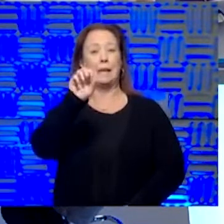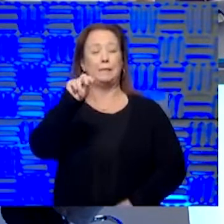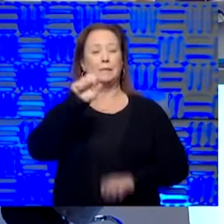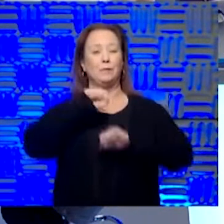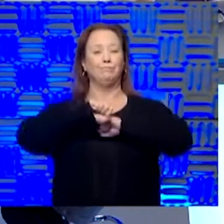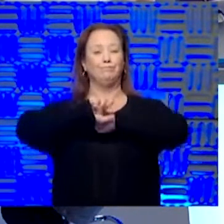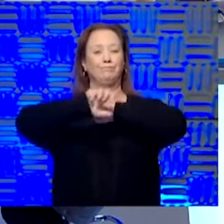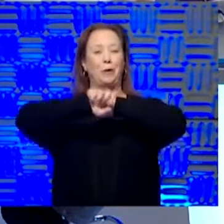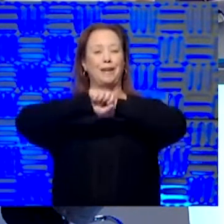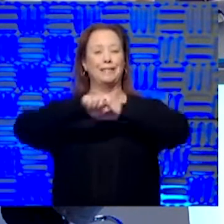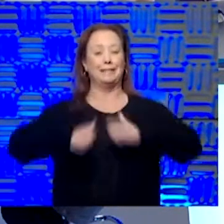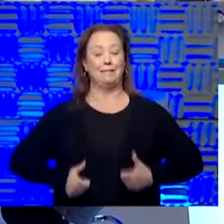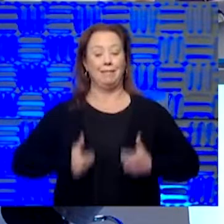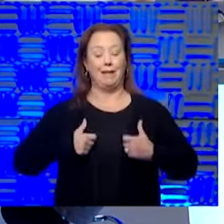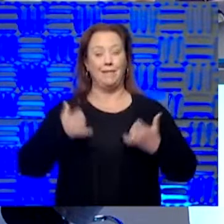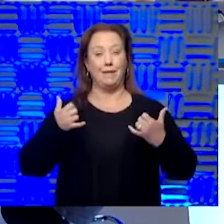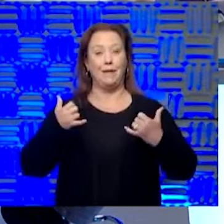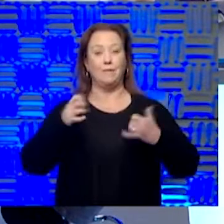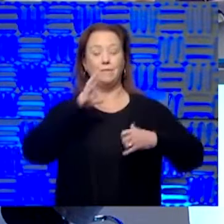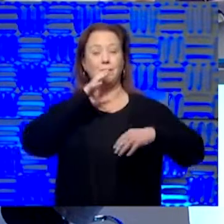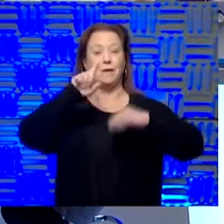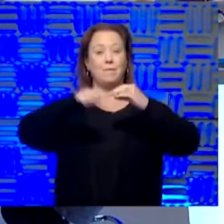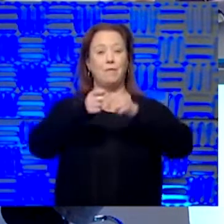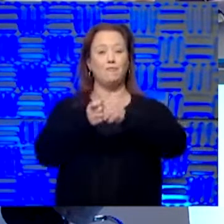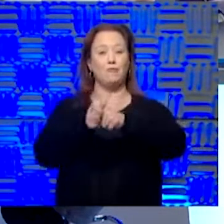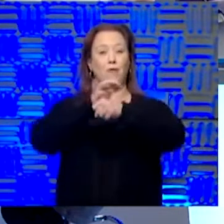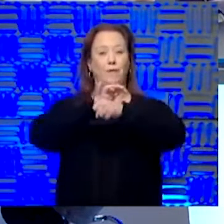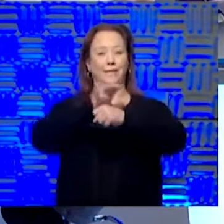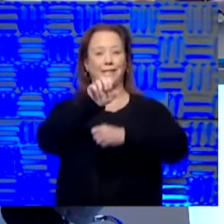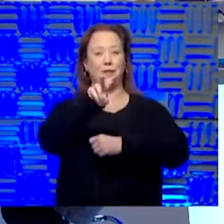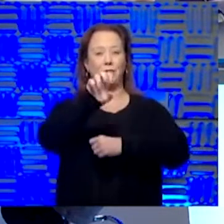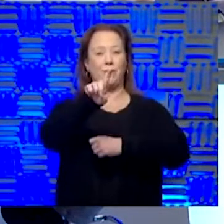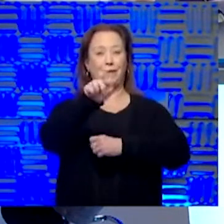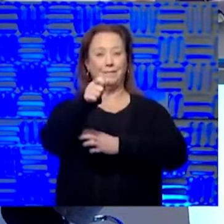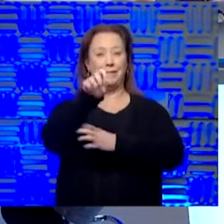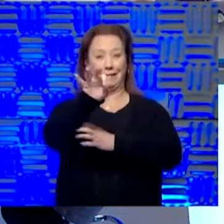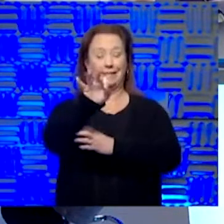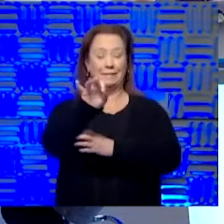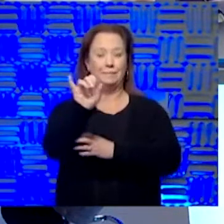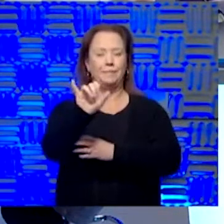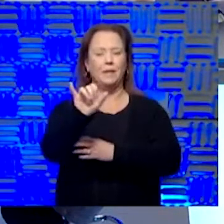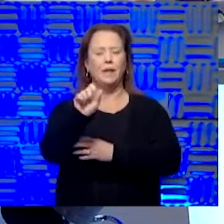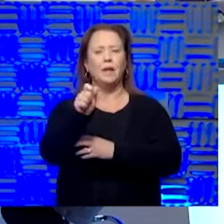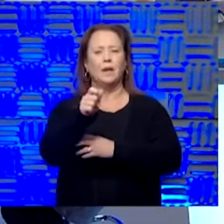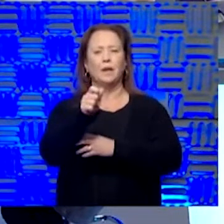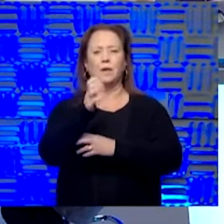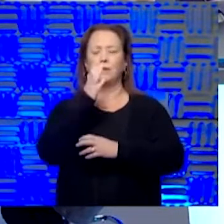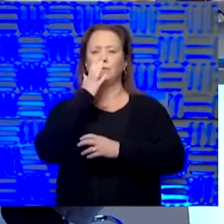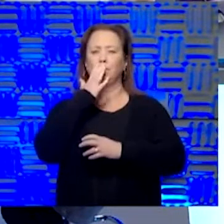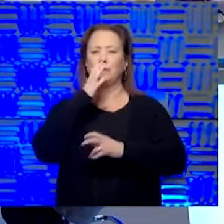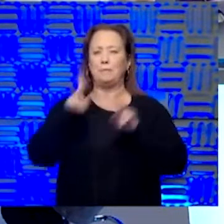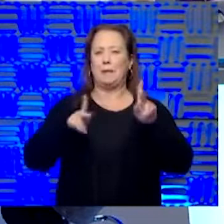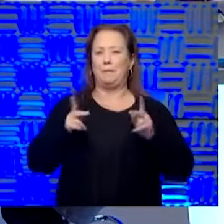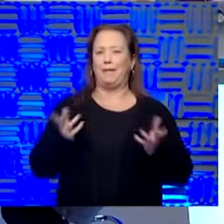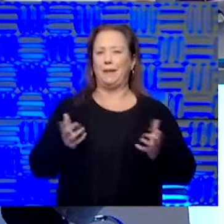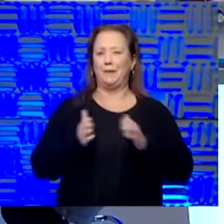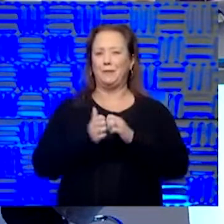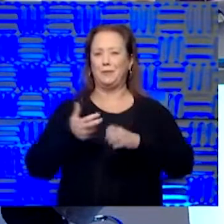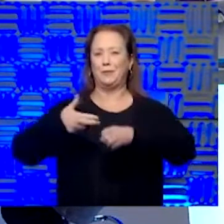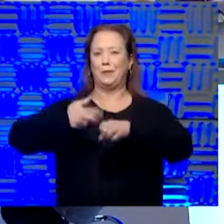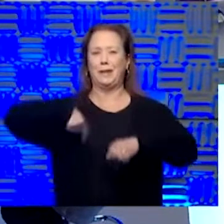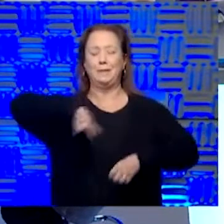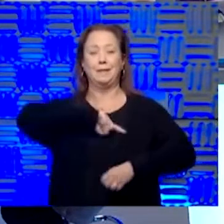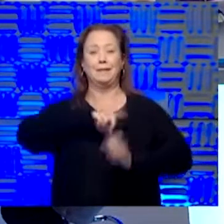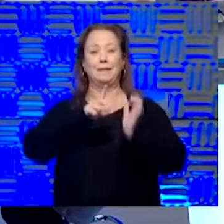broadcasting live to talk a little bit more about coronavirus and COVID. A couple of good folks with me. By now, you all know